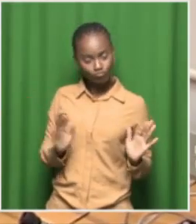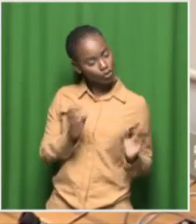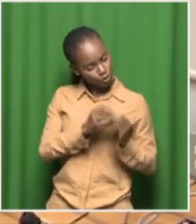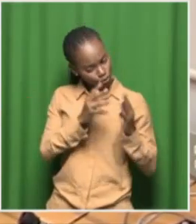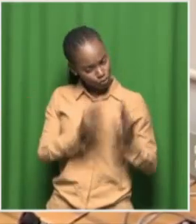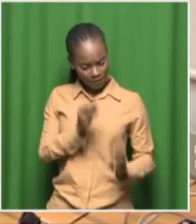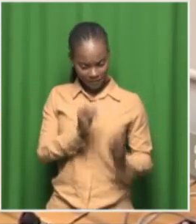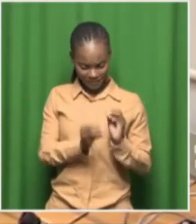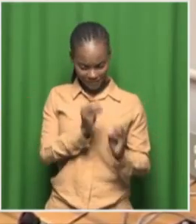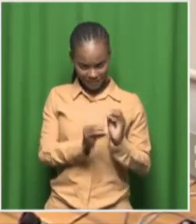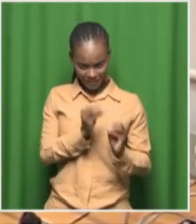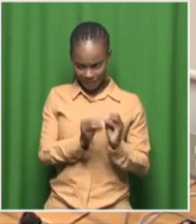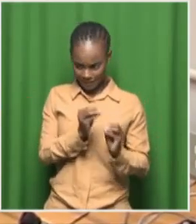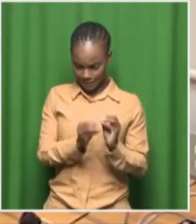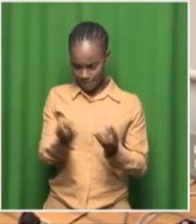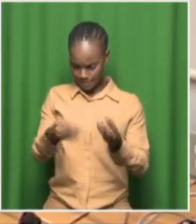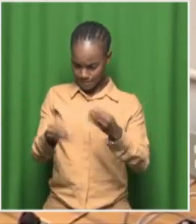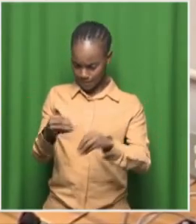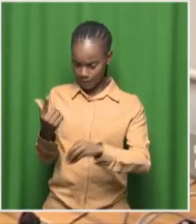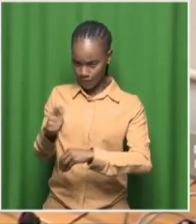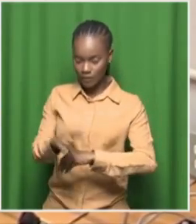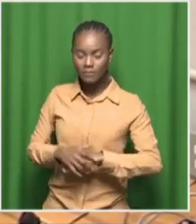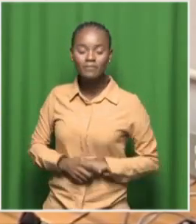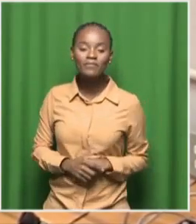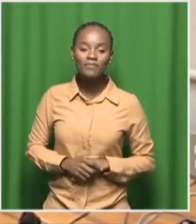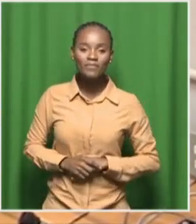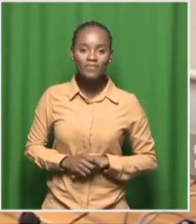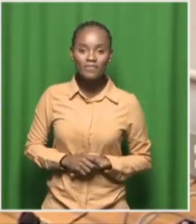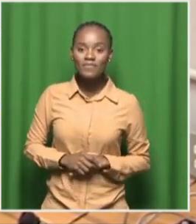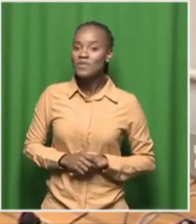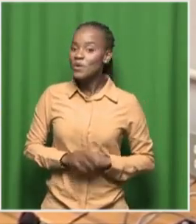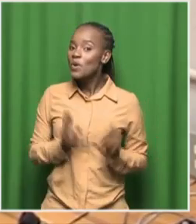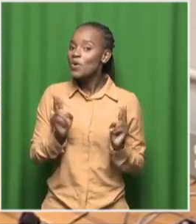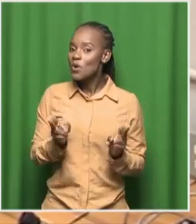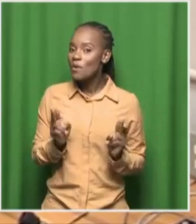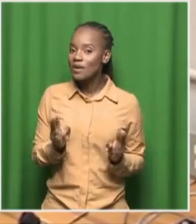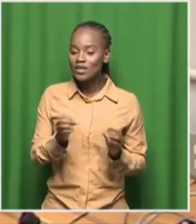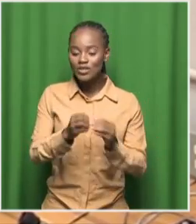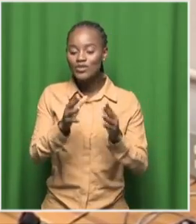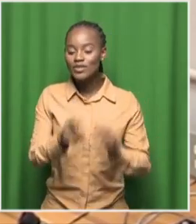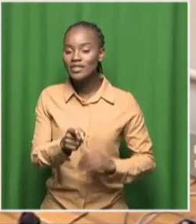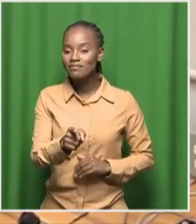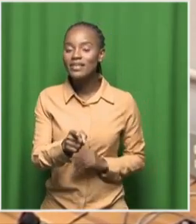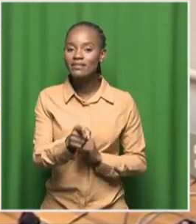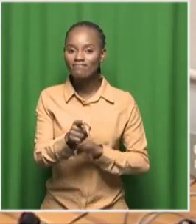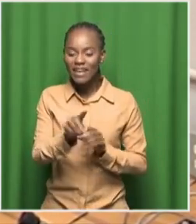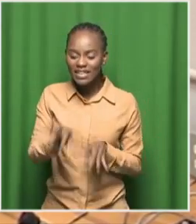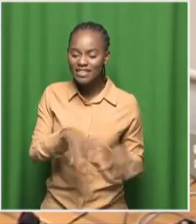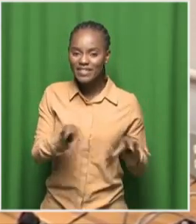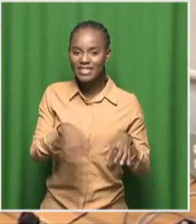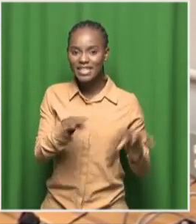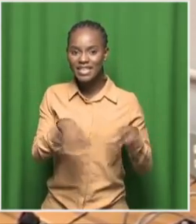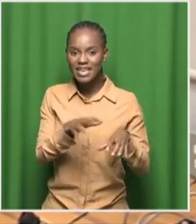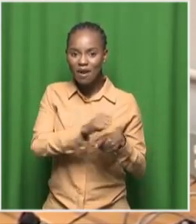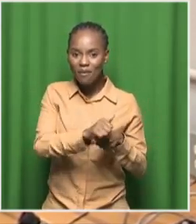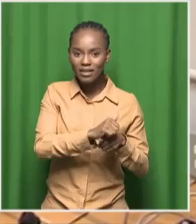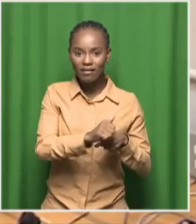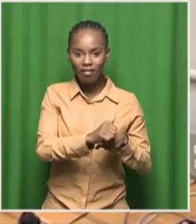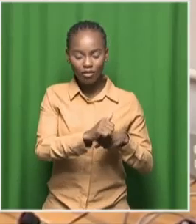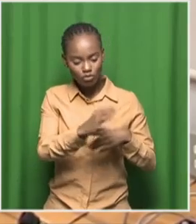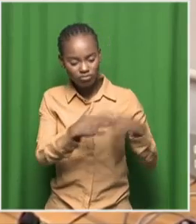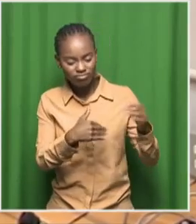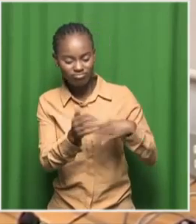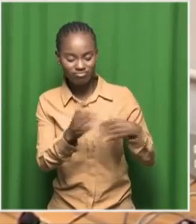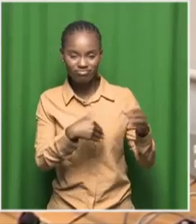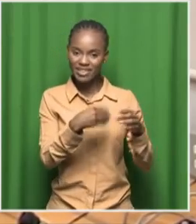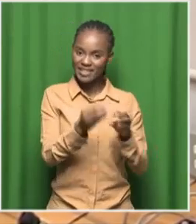do this for me, because what I normally do, I give them extra practicals so that it improves their confidence. I don't just say, let's stick to what the department has said